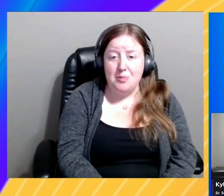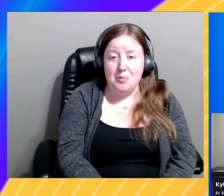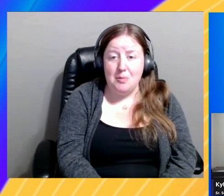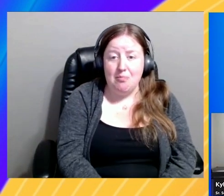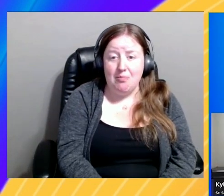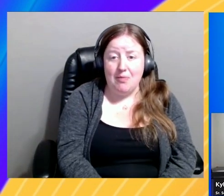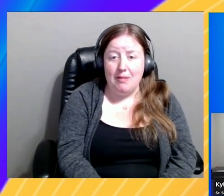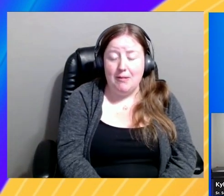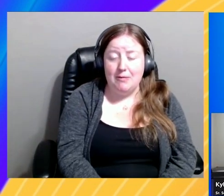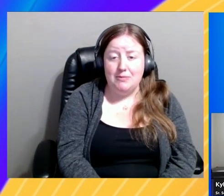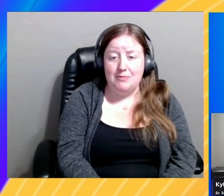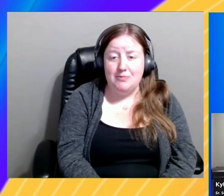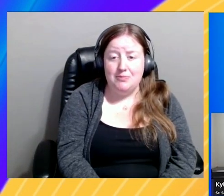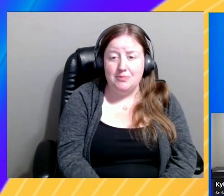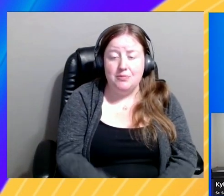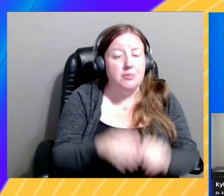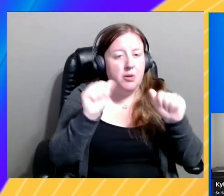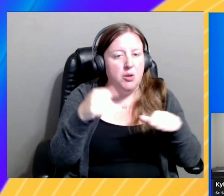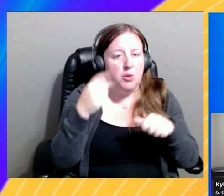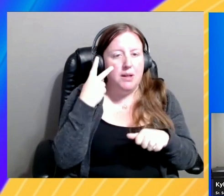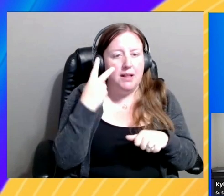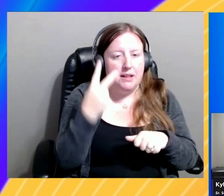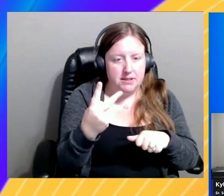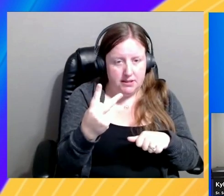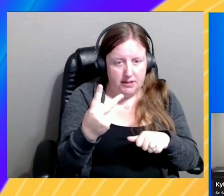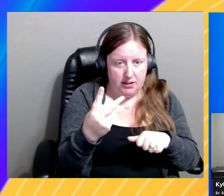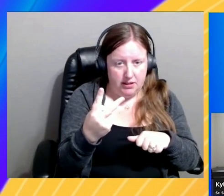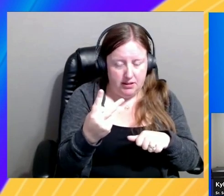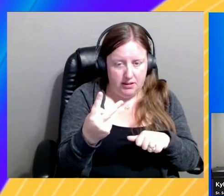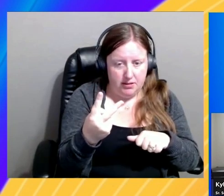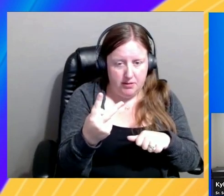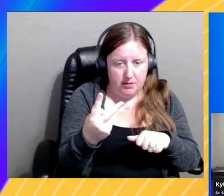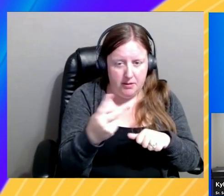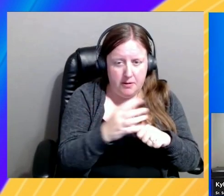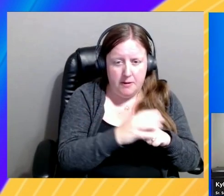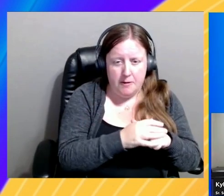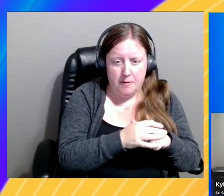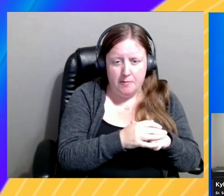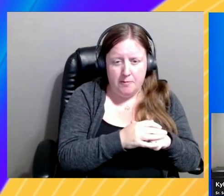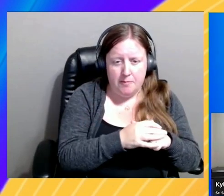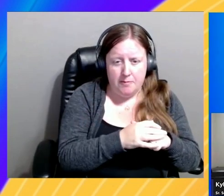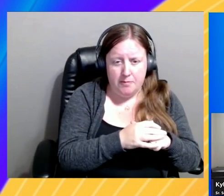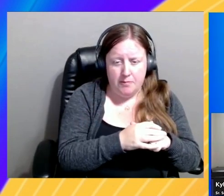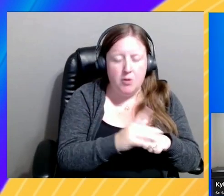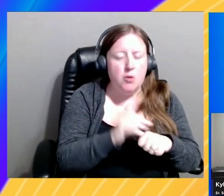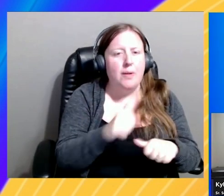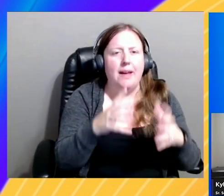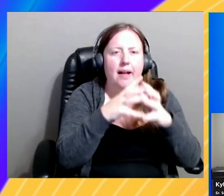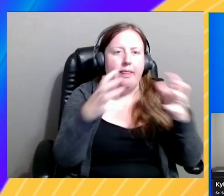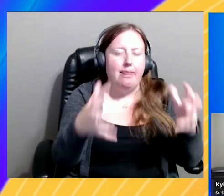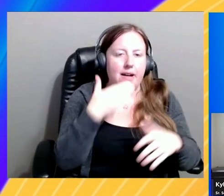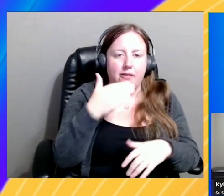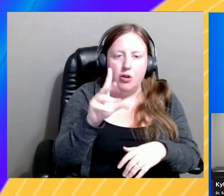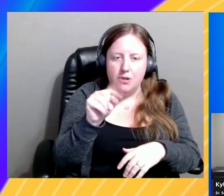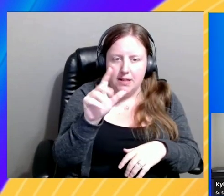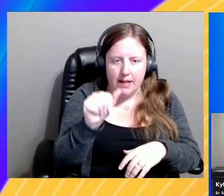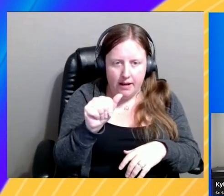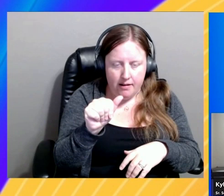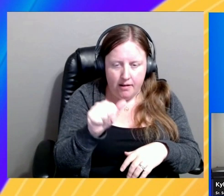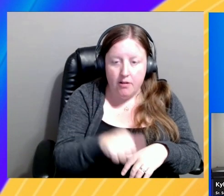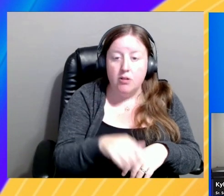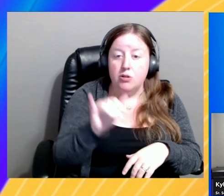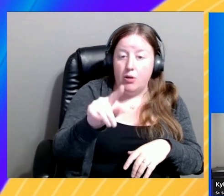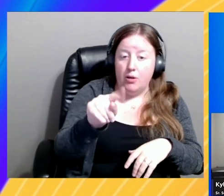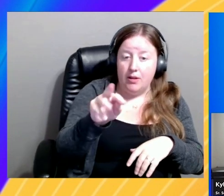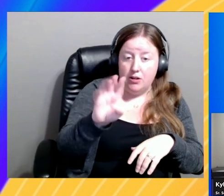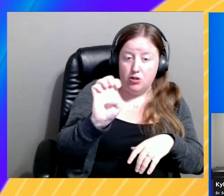we can see uh, a lot of really good data here. So this is the trace that caused that anomaly,